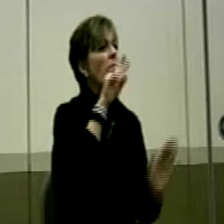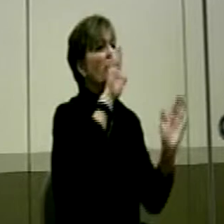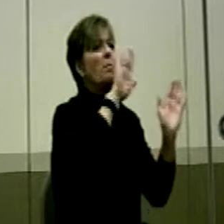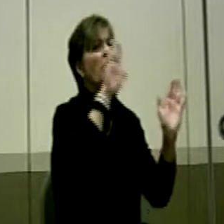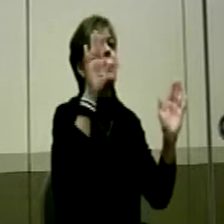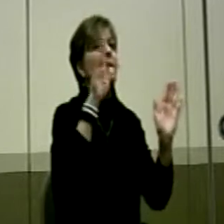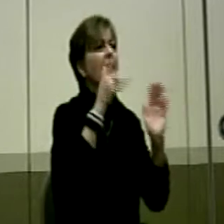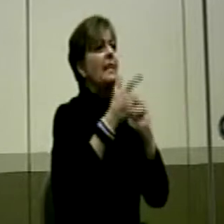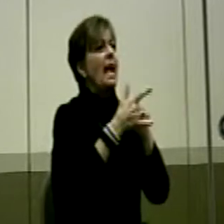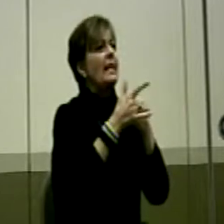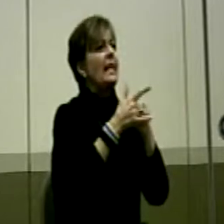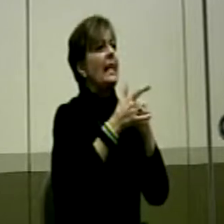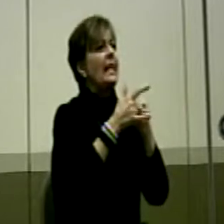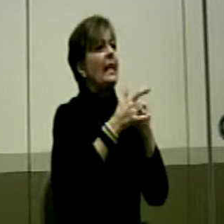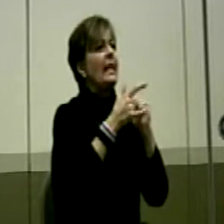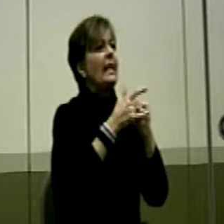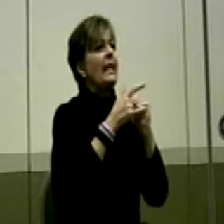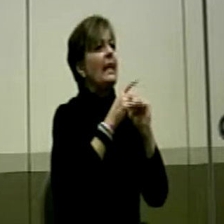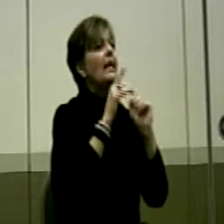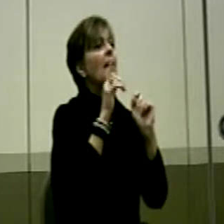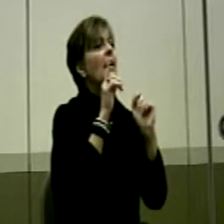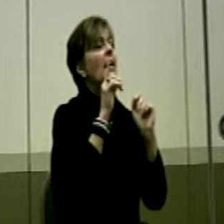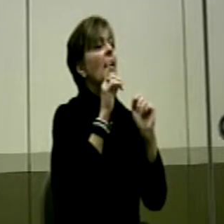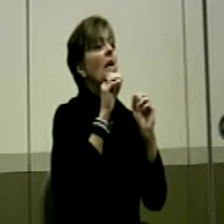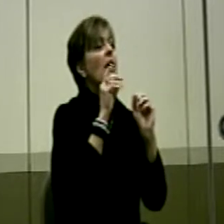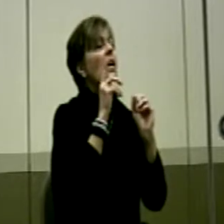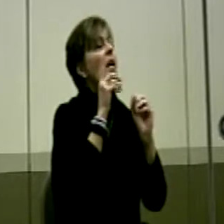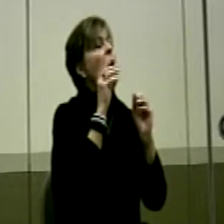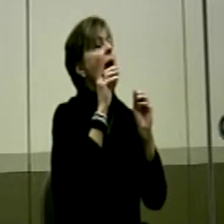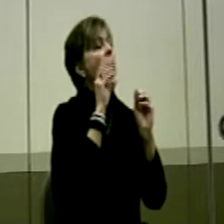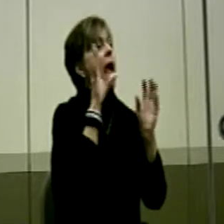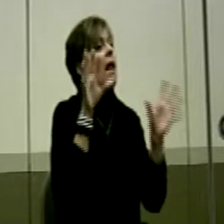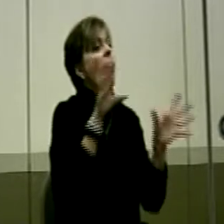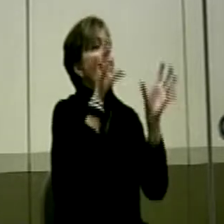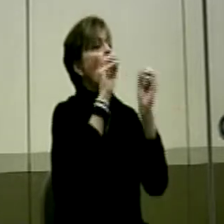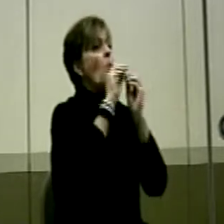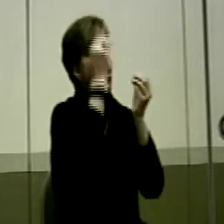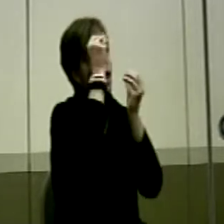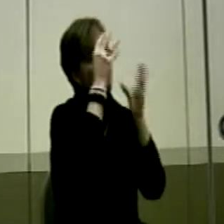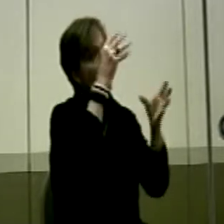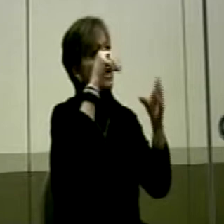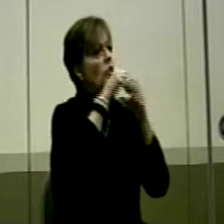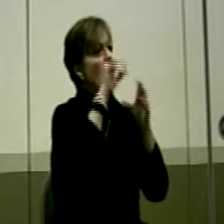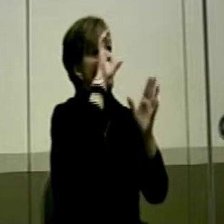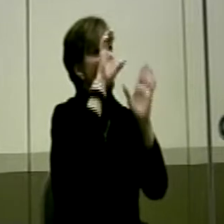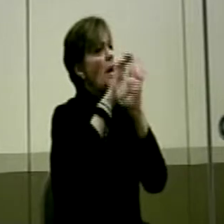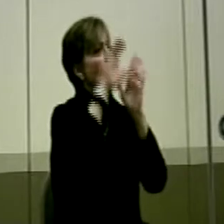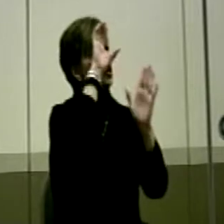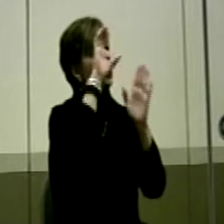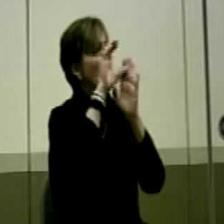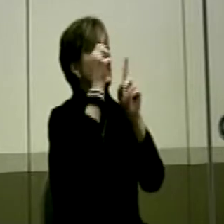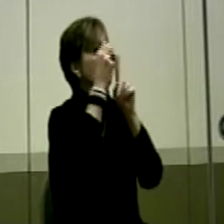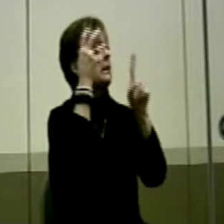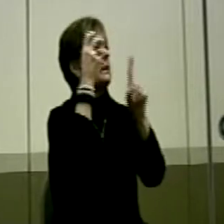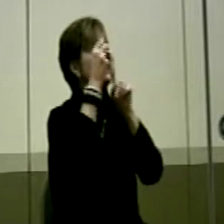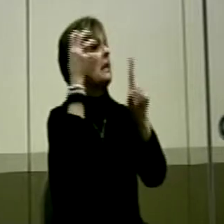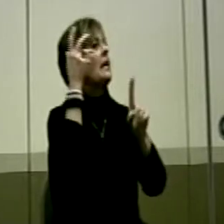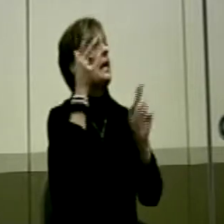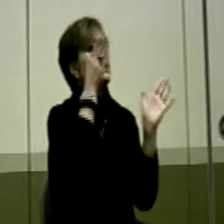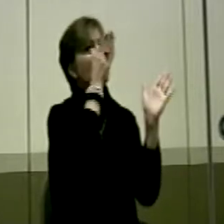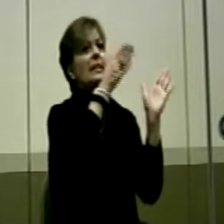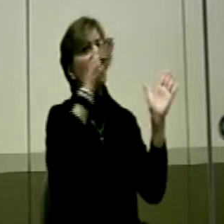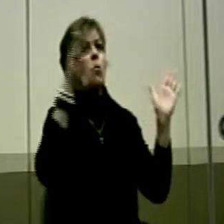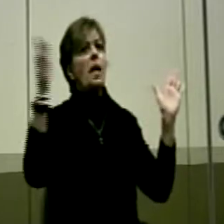Yeah, Pierre. We were going to suggest making another social story that describes what the rules are. Like